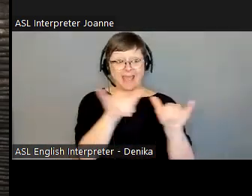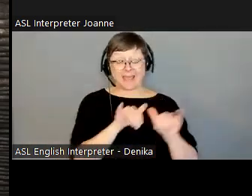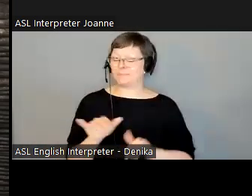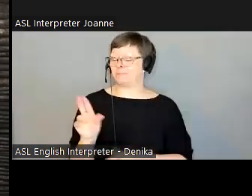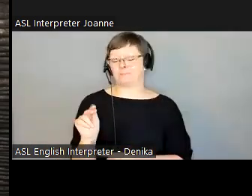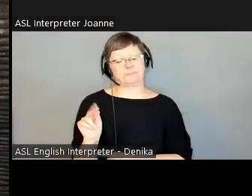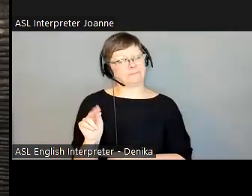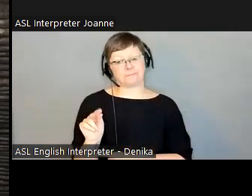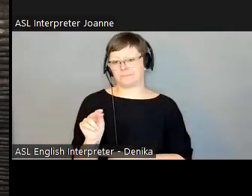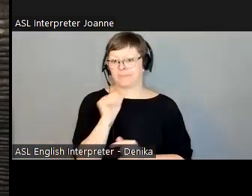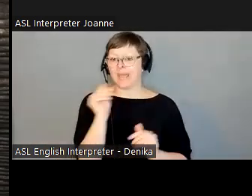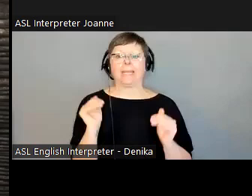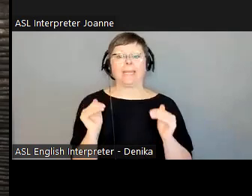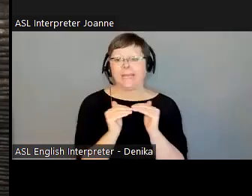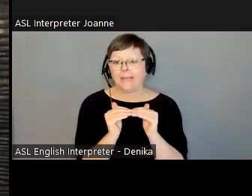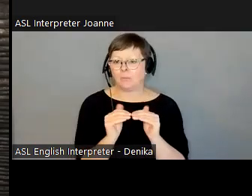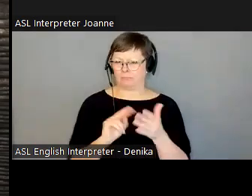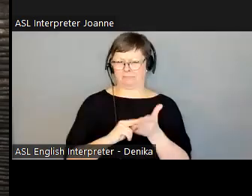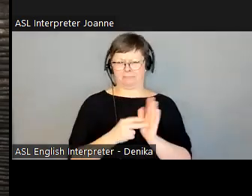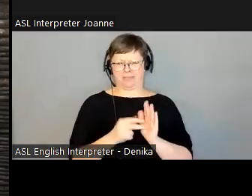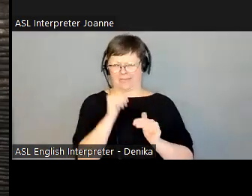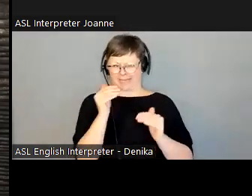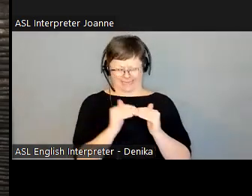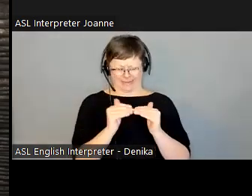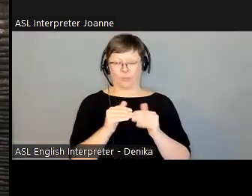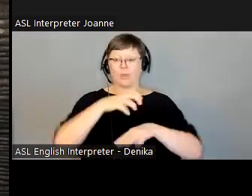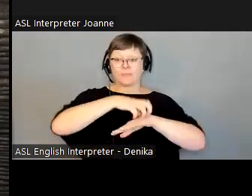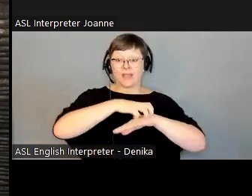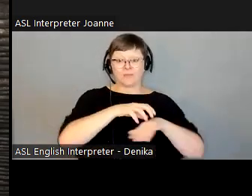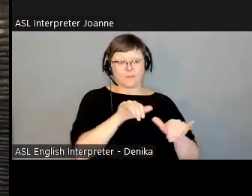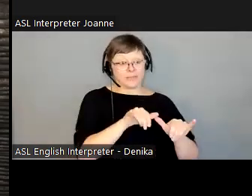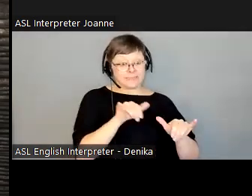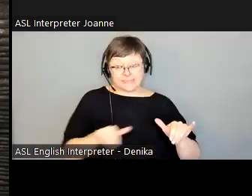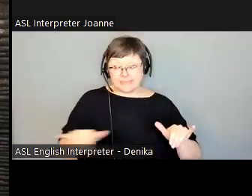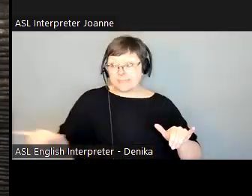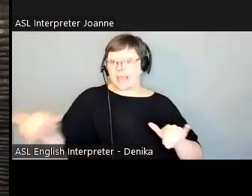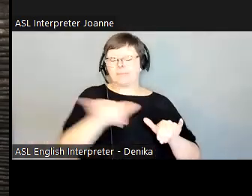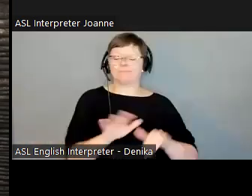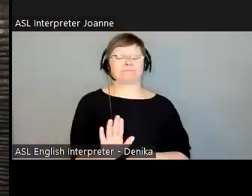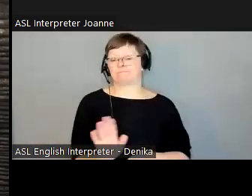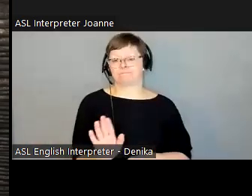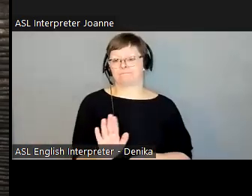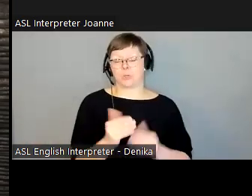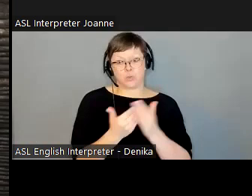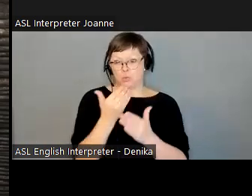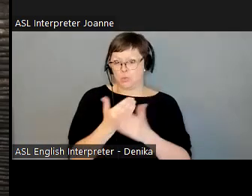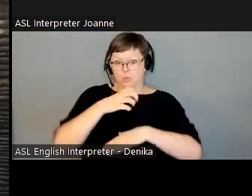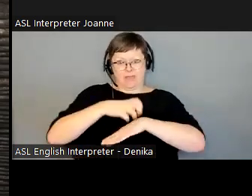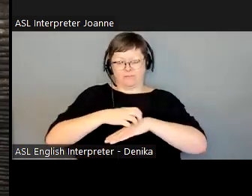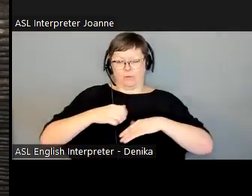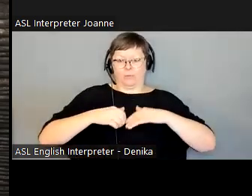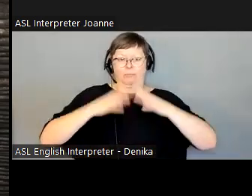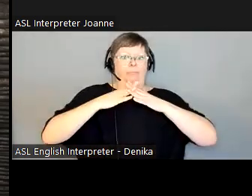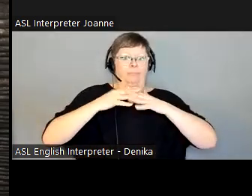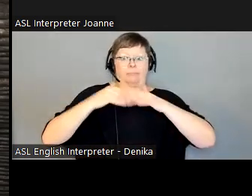mean by this is that not every platform is the same. There's so many different new platforms all the time. You